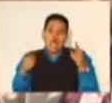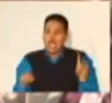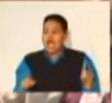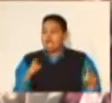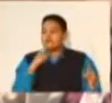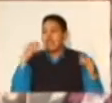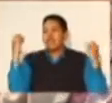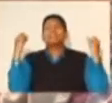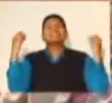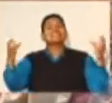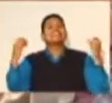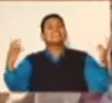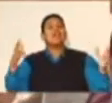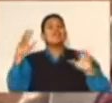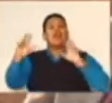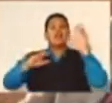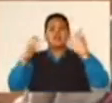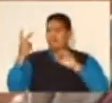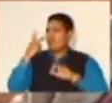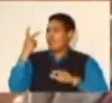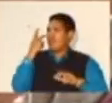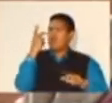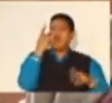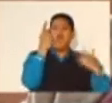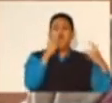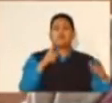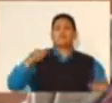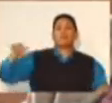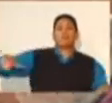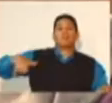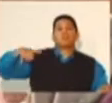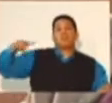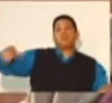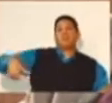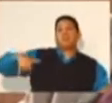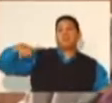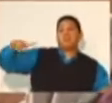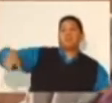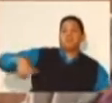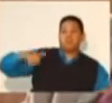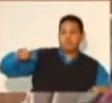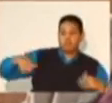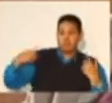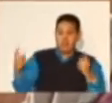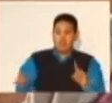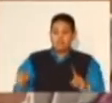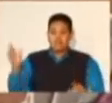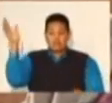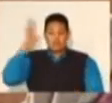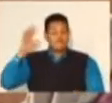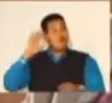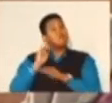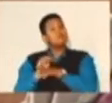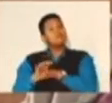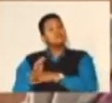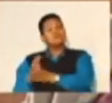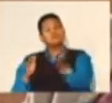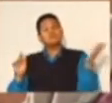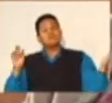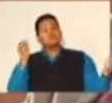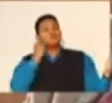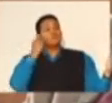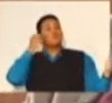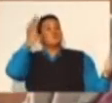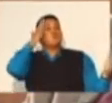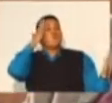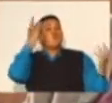several such investments languishing. The former ministers over that side would know. And